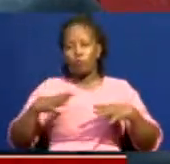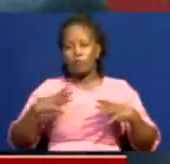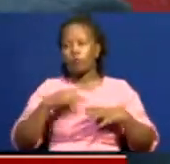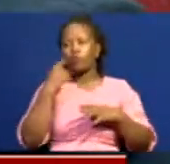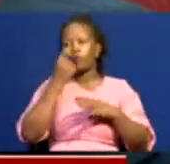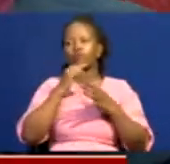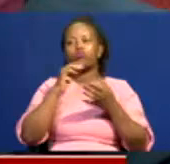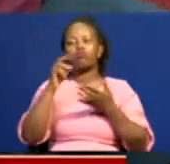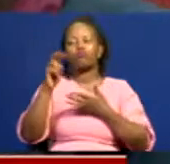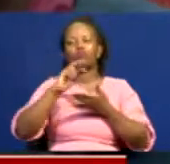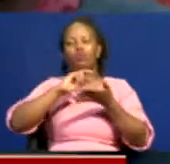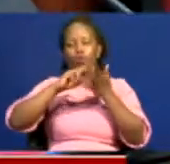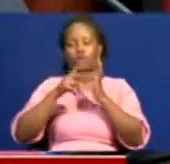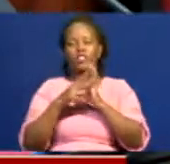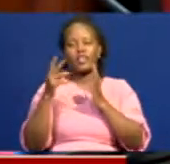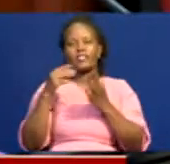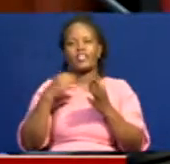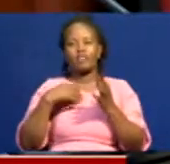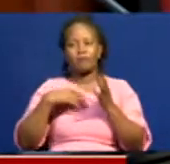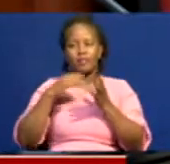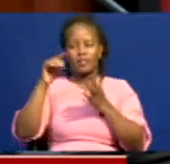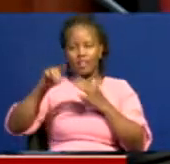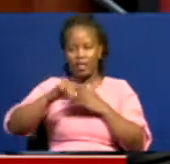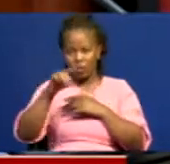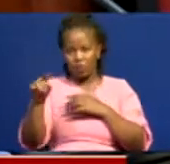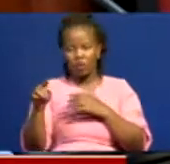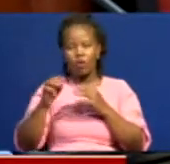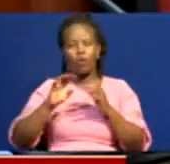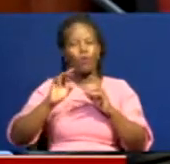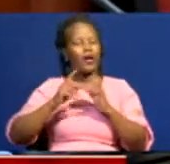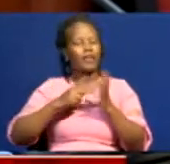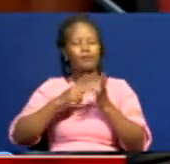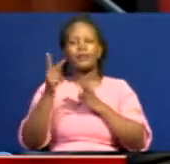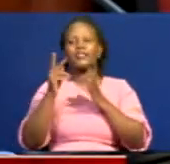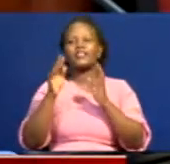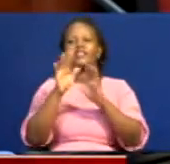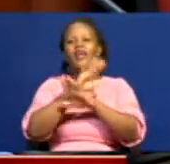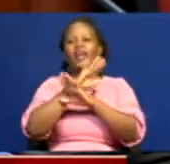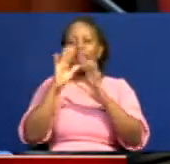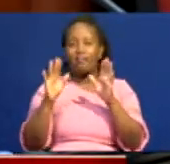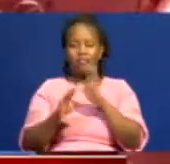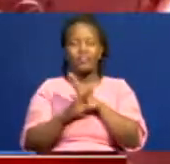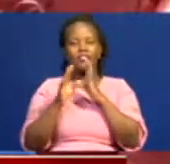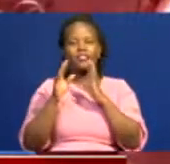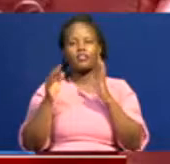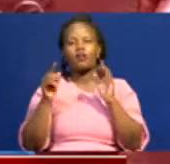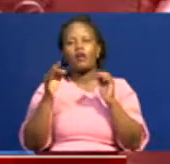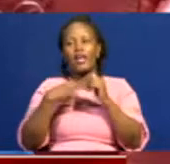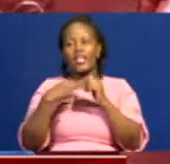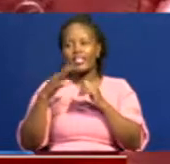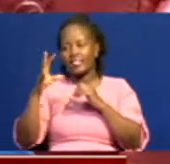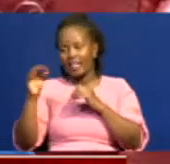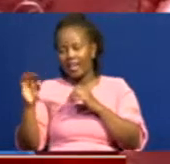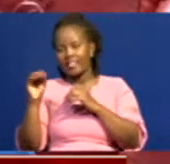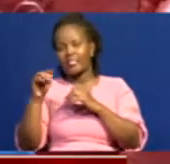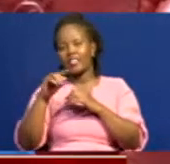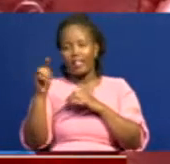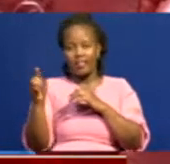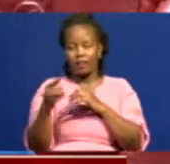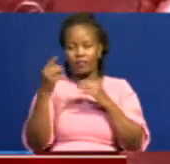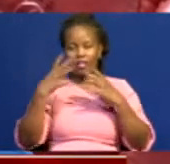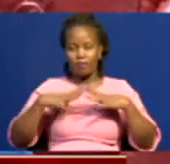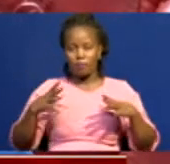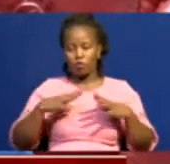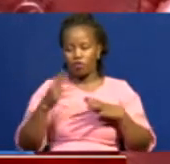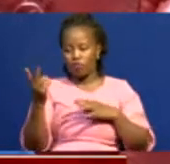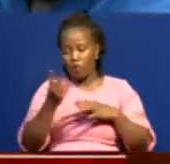terminated were paid their entitlements as per the law. Close to 8,000 employees of the two companies will lose their